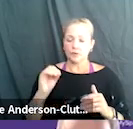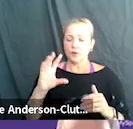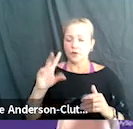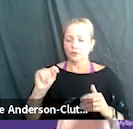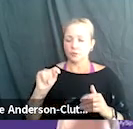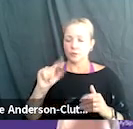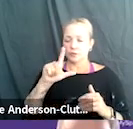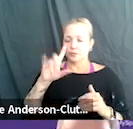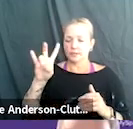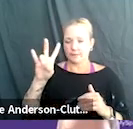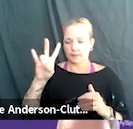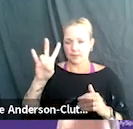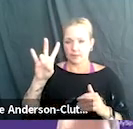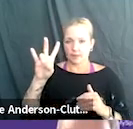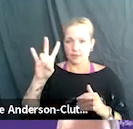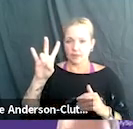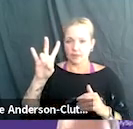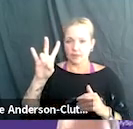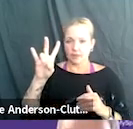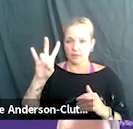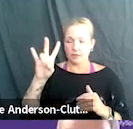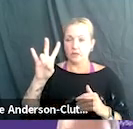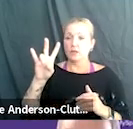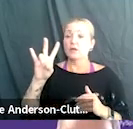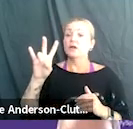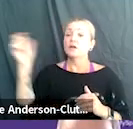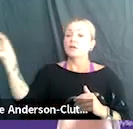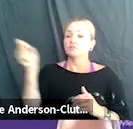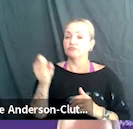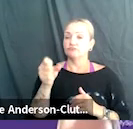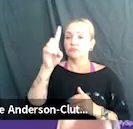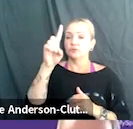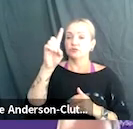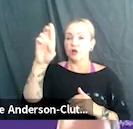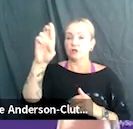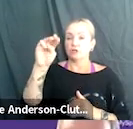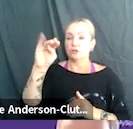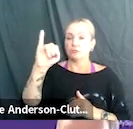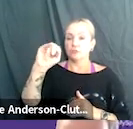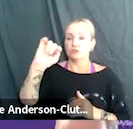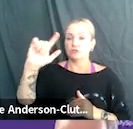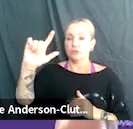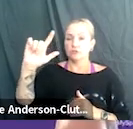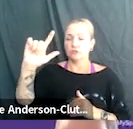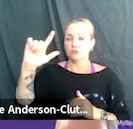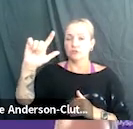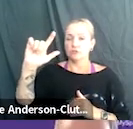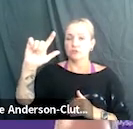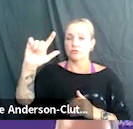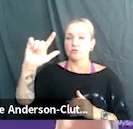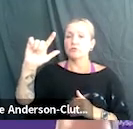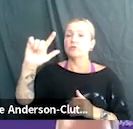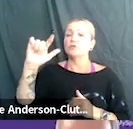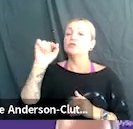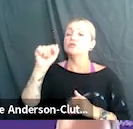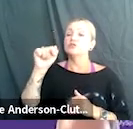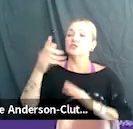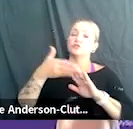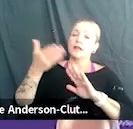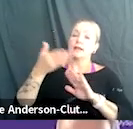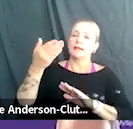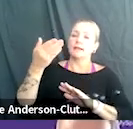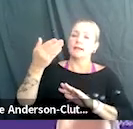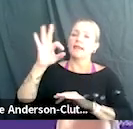27th, Dr. Mitchell is hosting the second annual London and Region Fetal Alcohol Spectrum Disorder